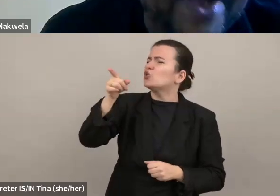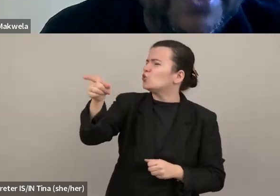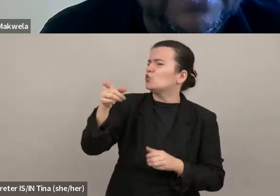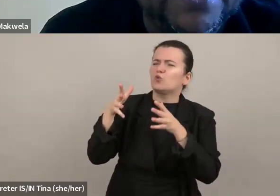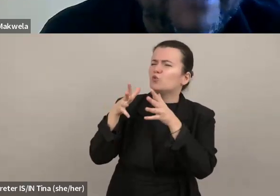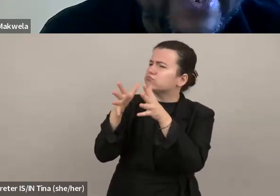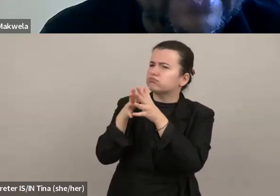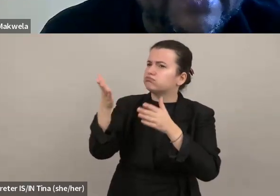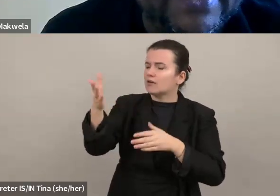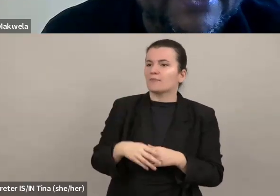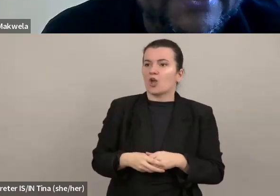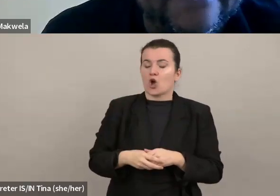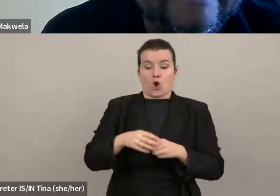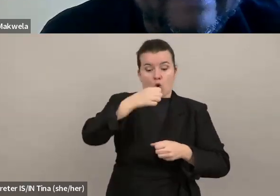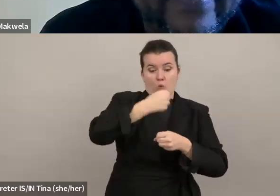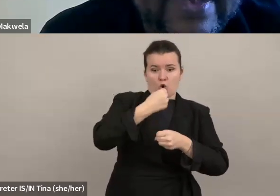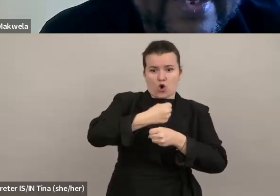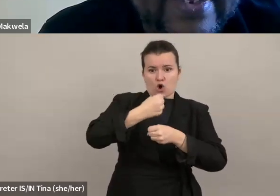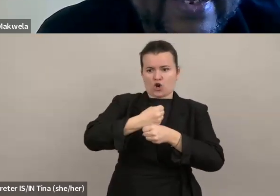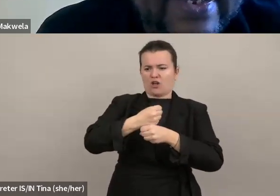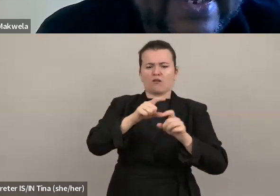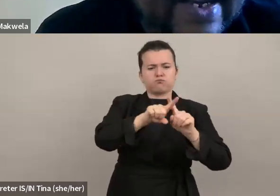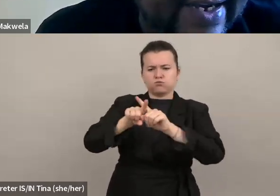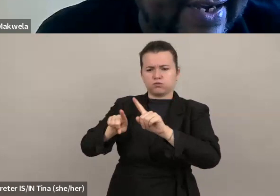about co-working spaces.